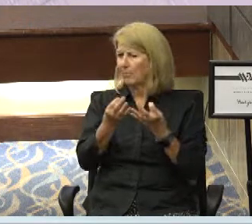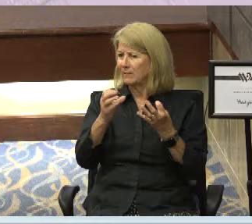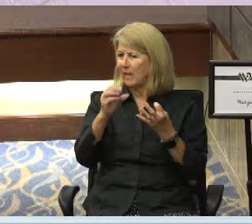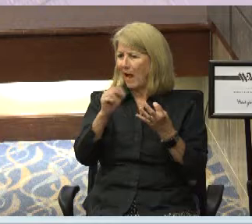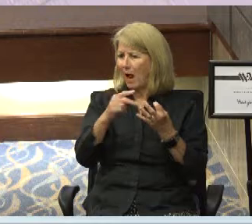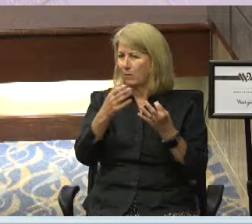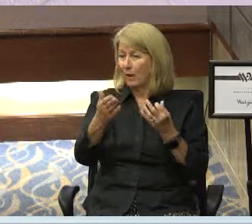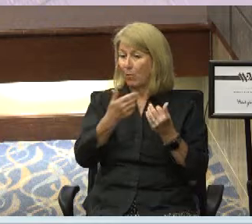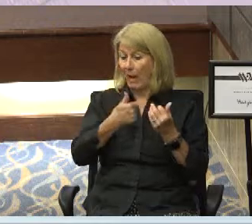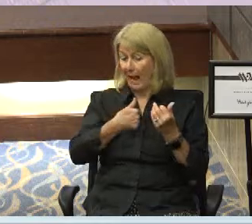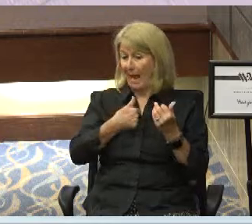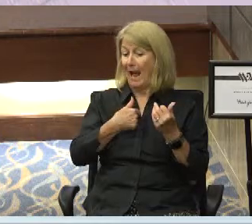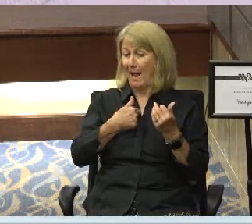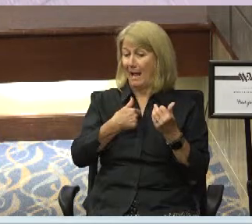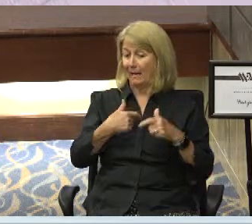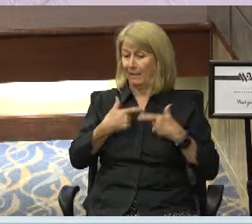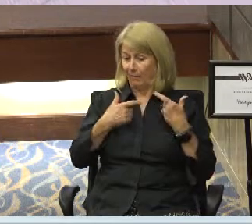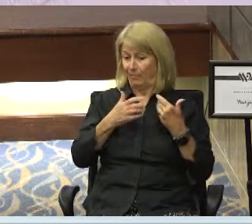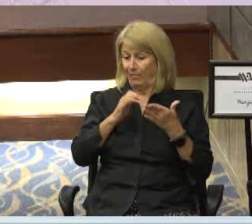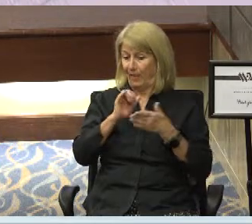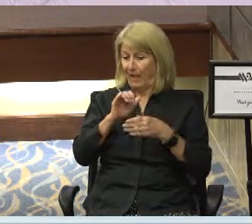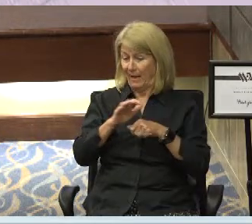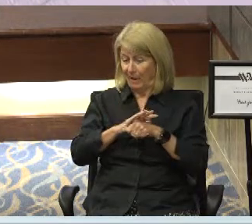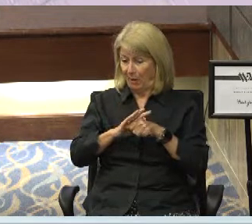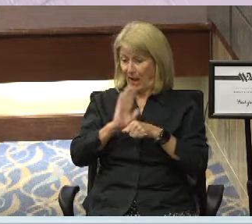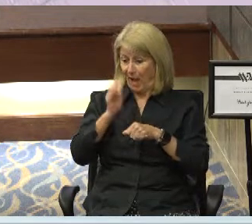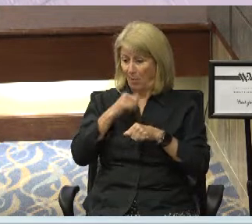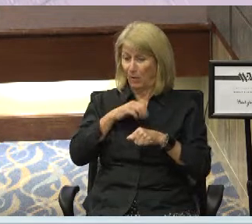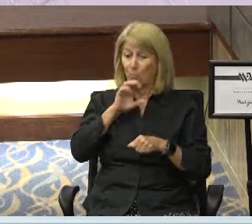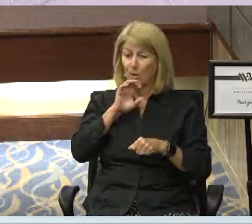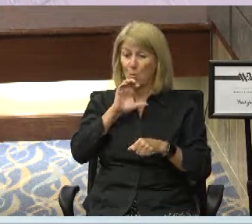be watching. Sure. I'll be watching.